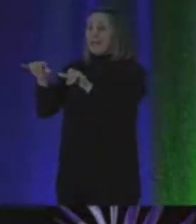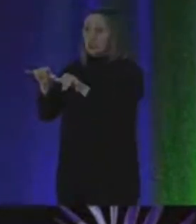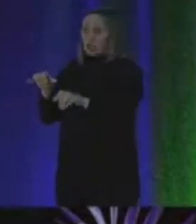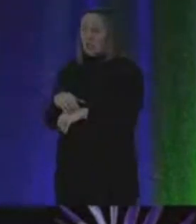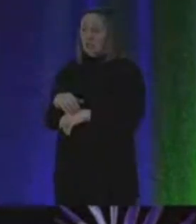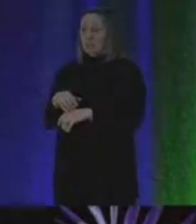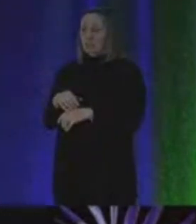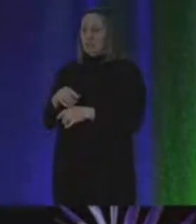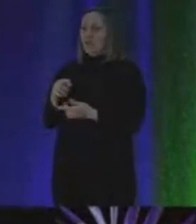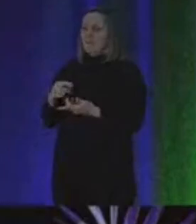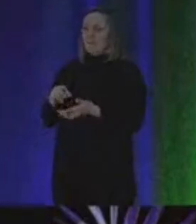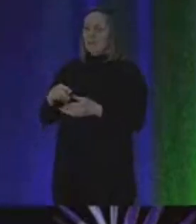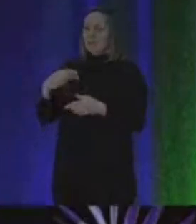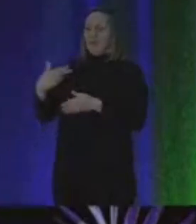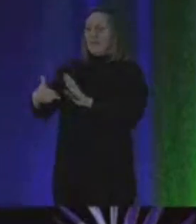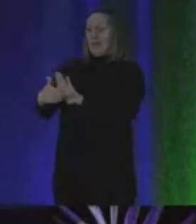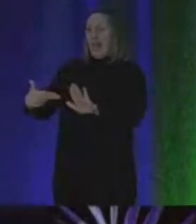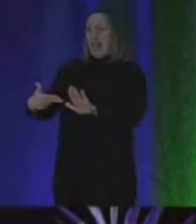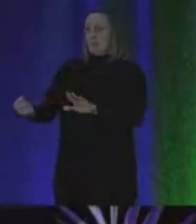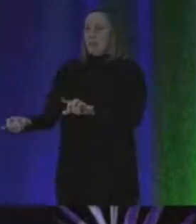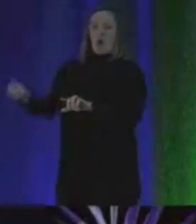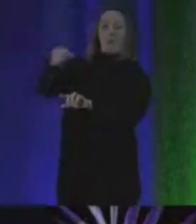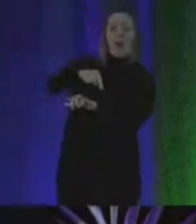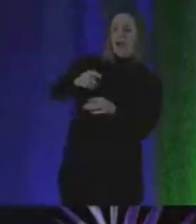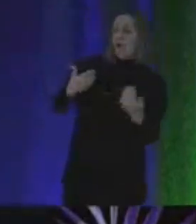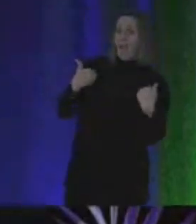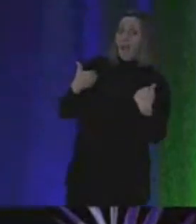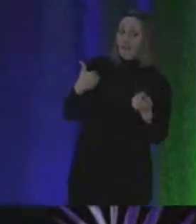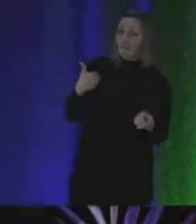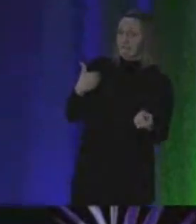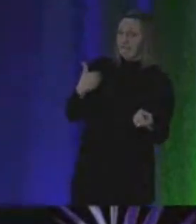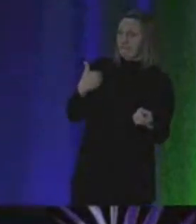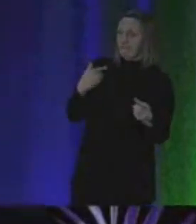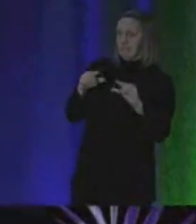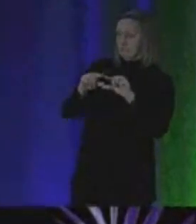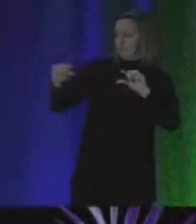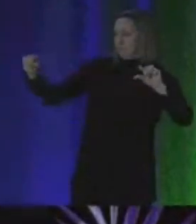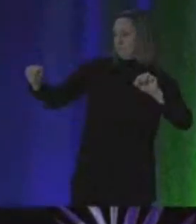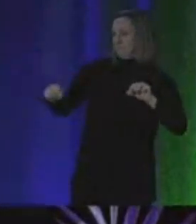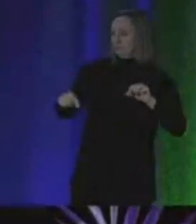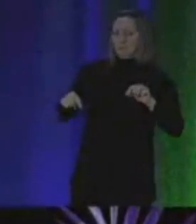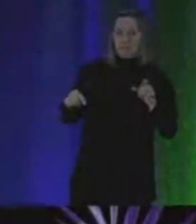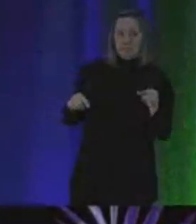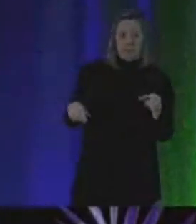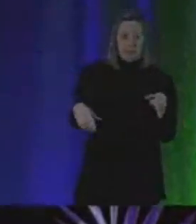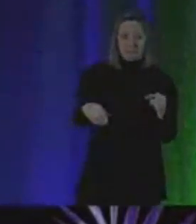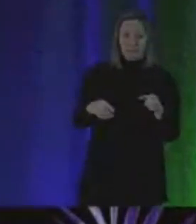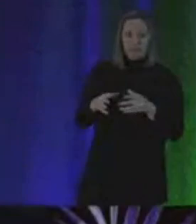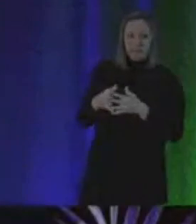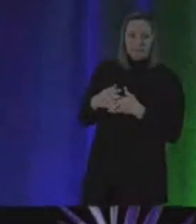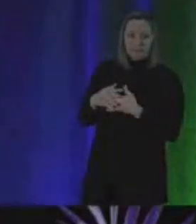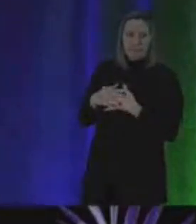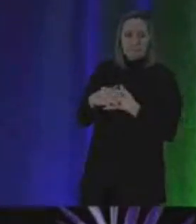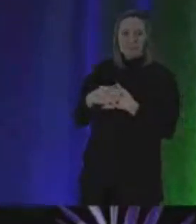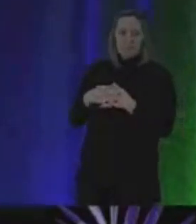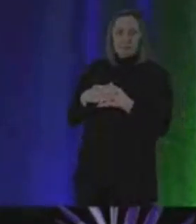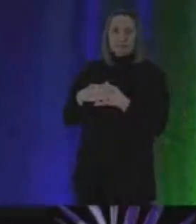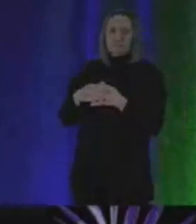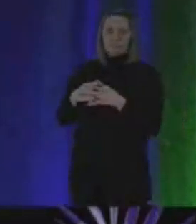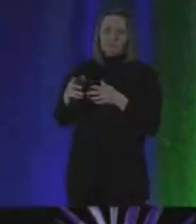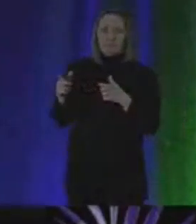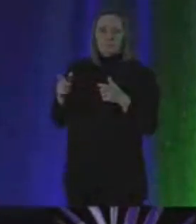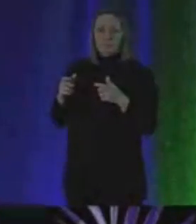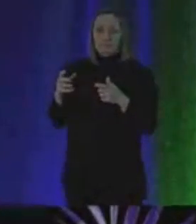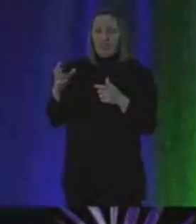give it a name, and then if we hop back, I actually have that on that thing. So we look at this big rowdy boy here, big